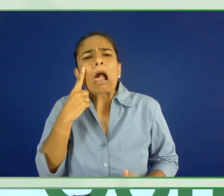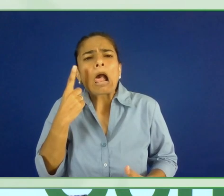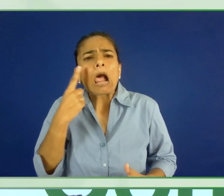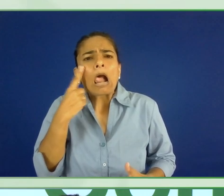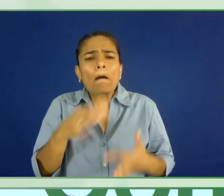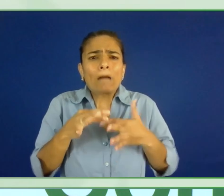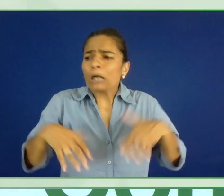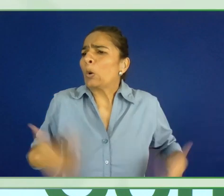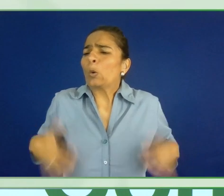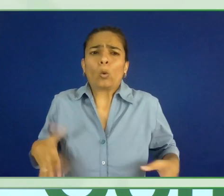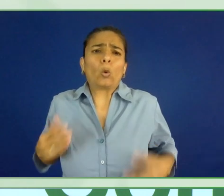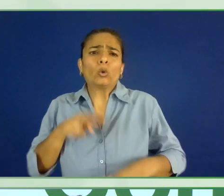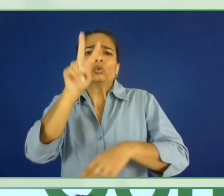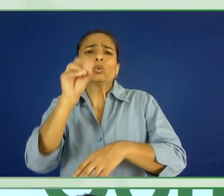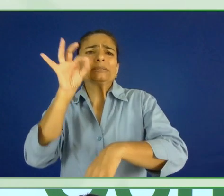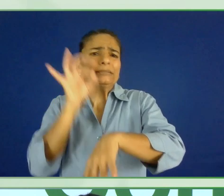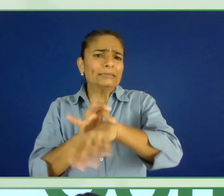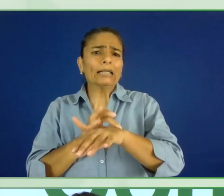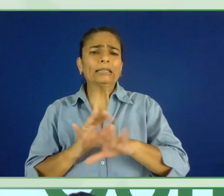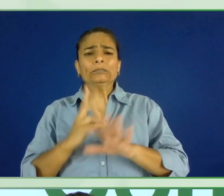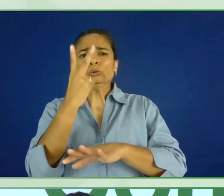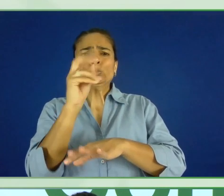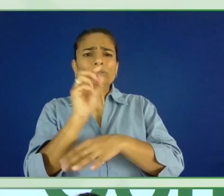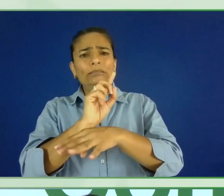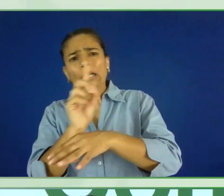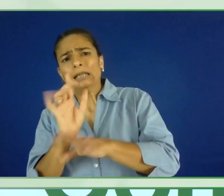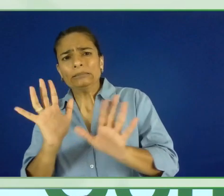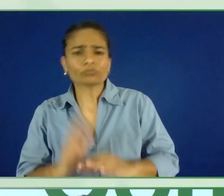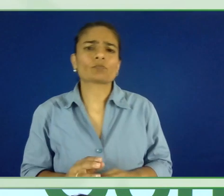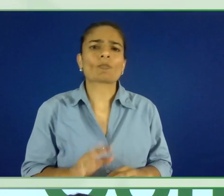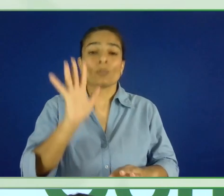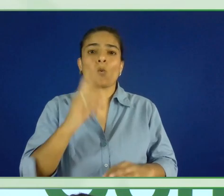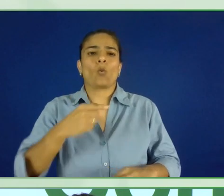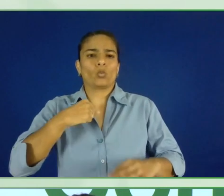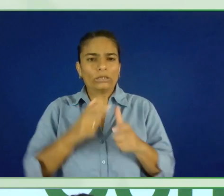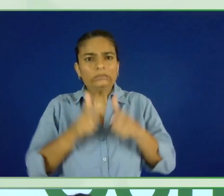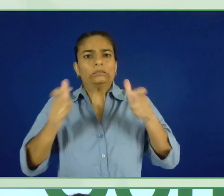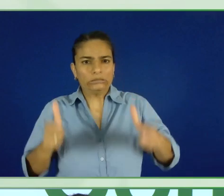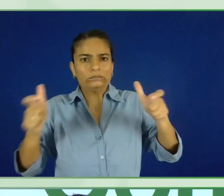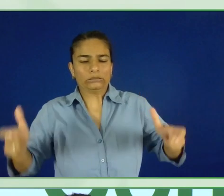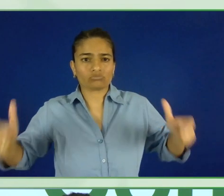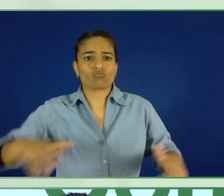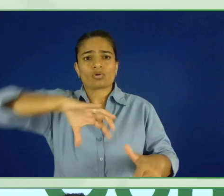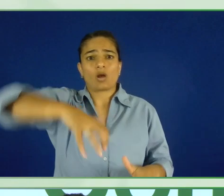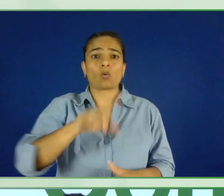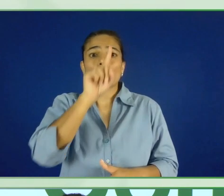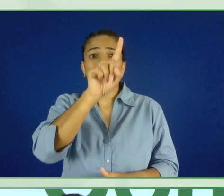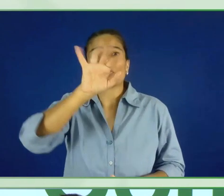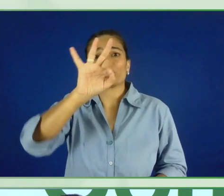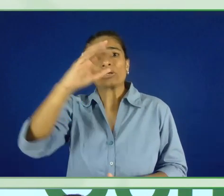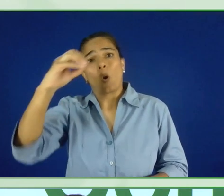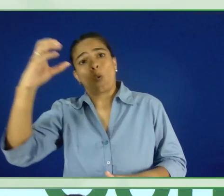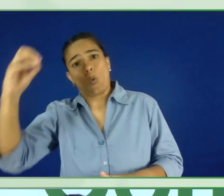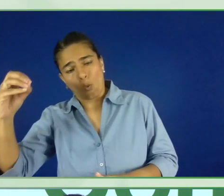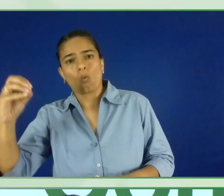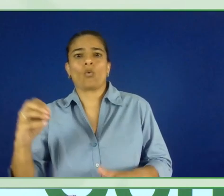And then grew into a national project. We have now reached 1,300. Actually, we're actually at 1,400 mentorships today. We